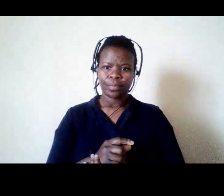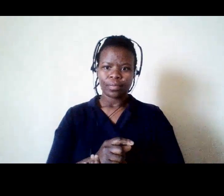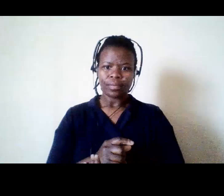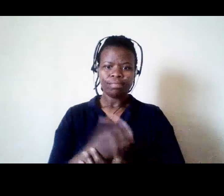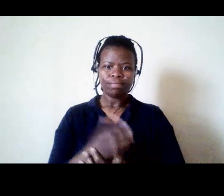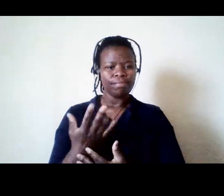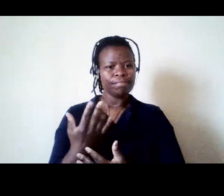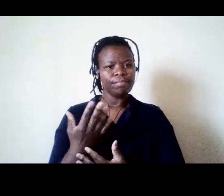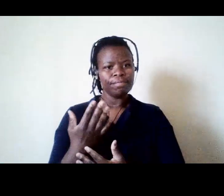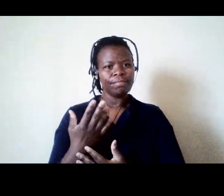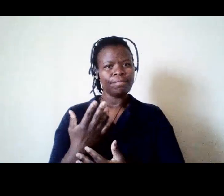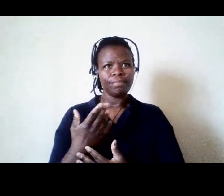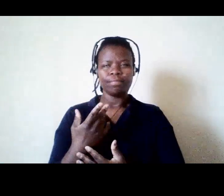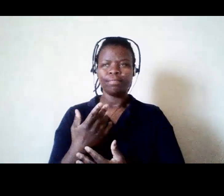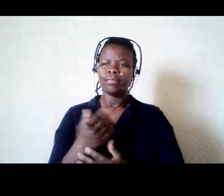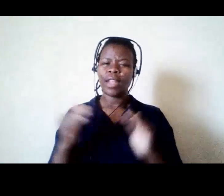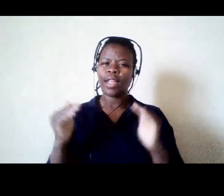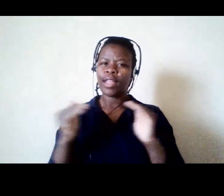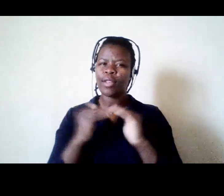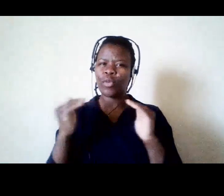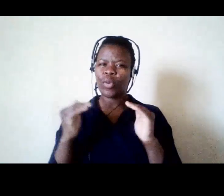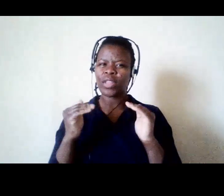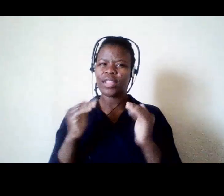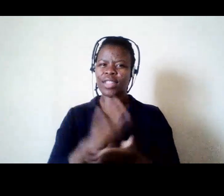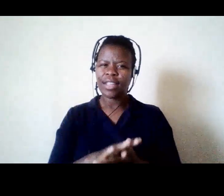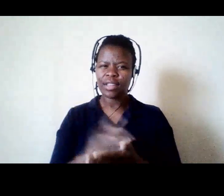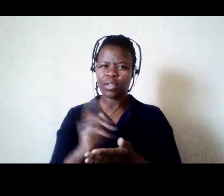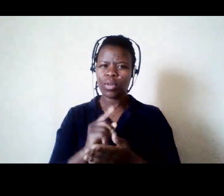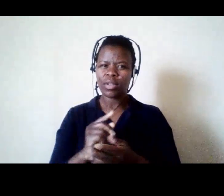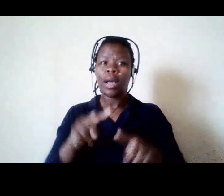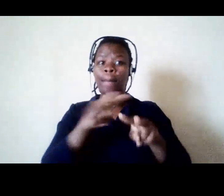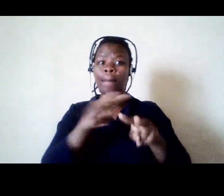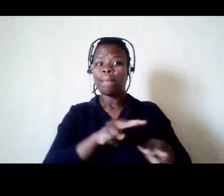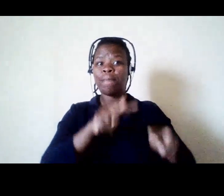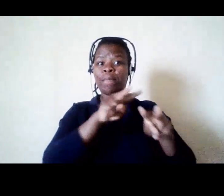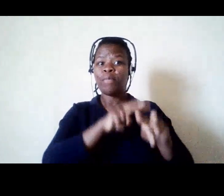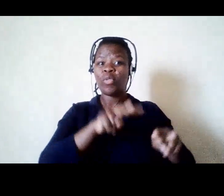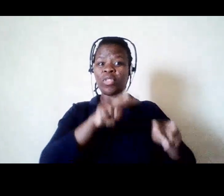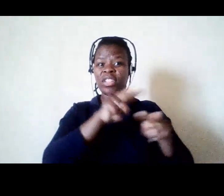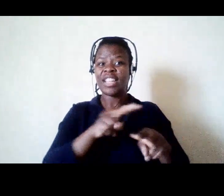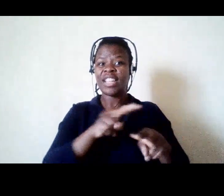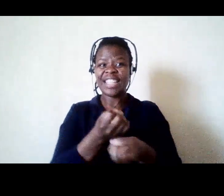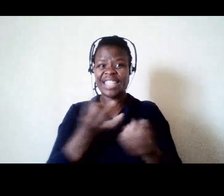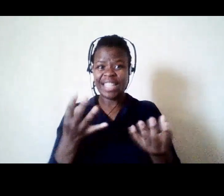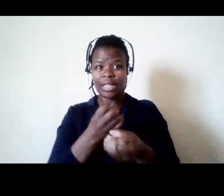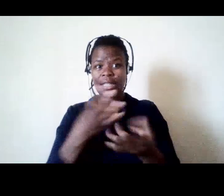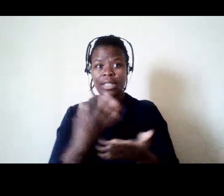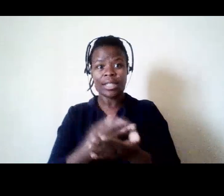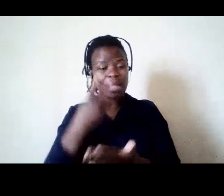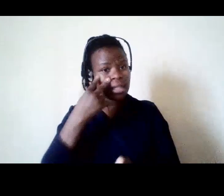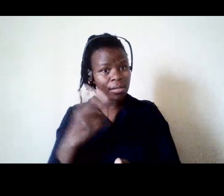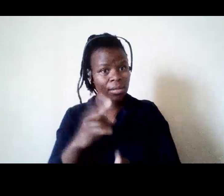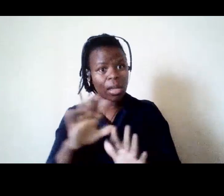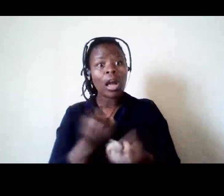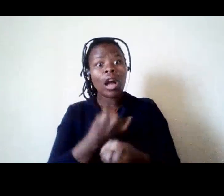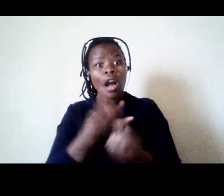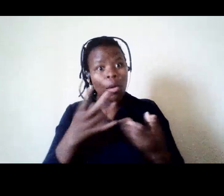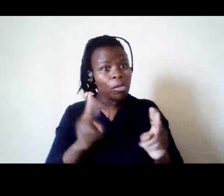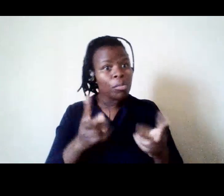it comes to equity, as well as monitoring the statistics to check how many people with